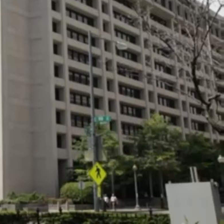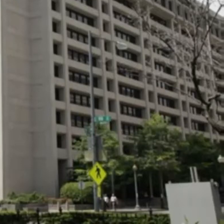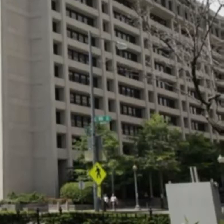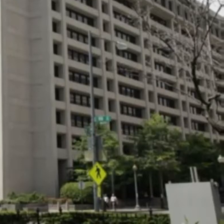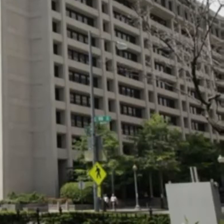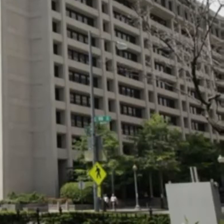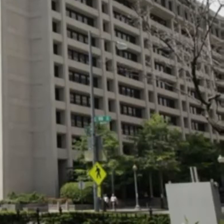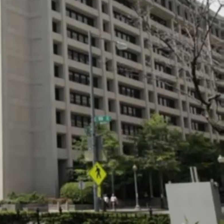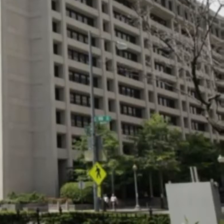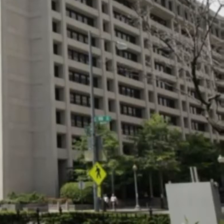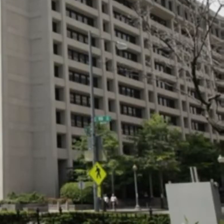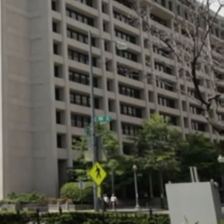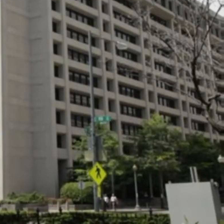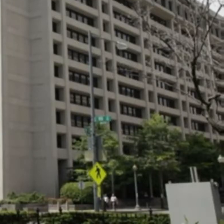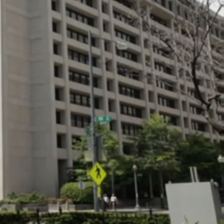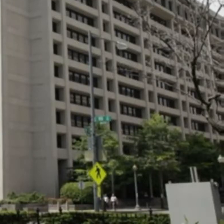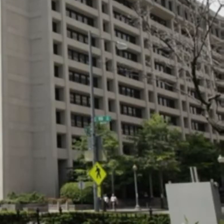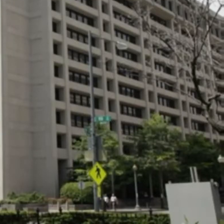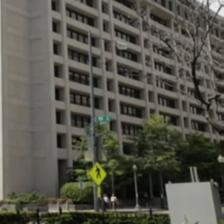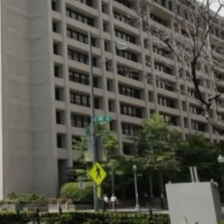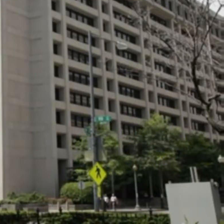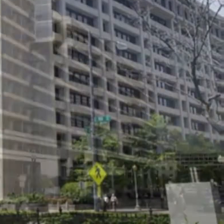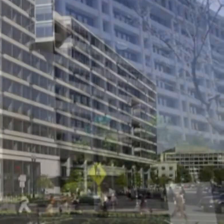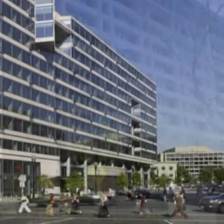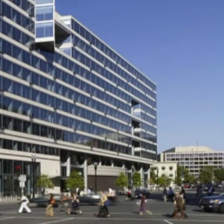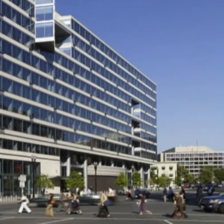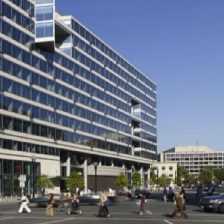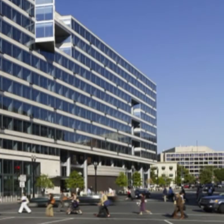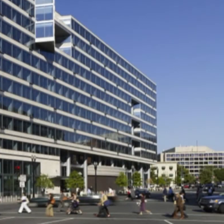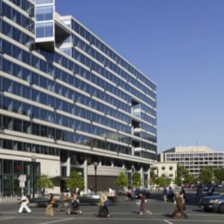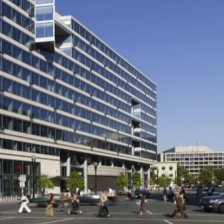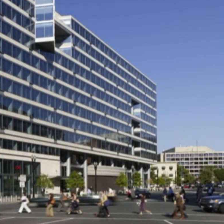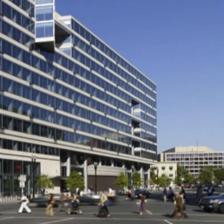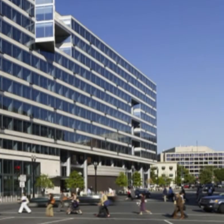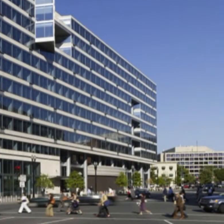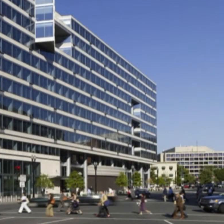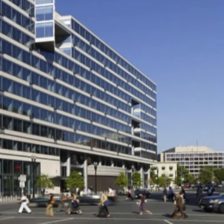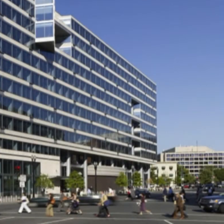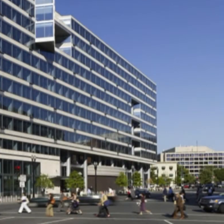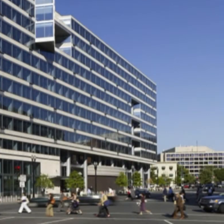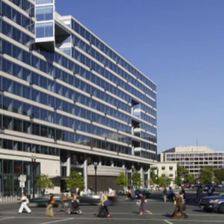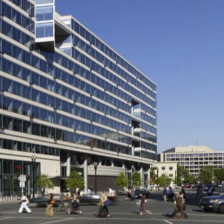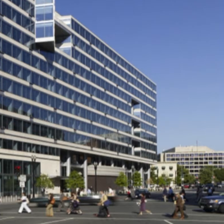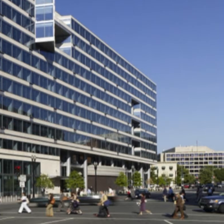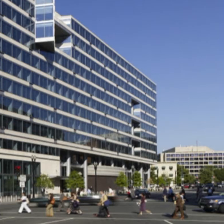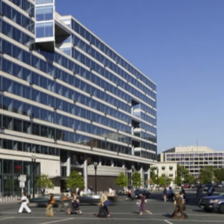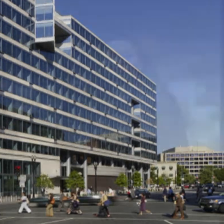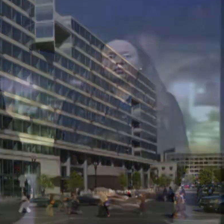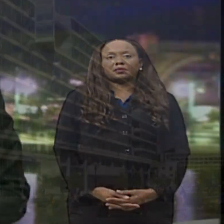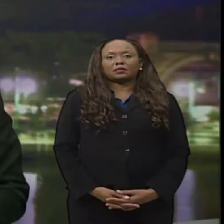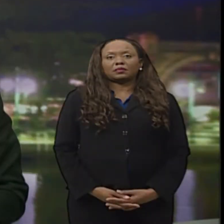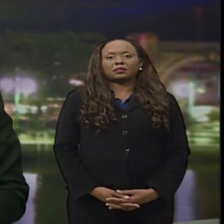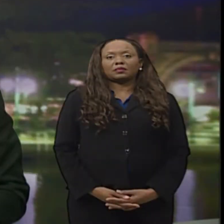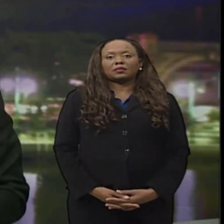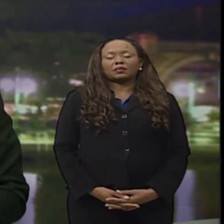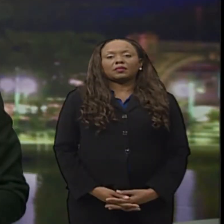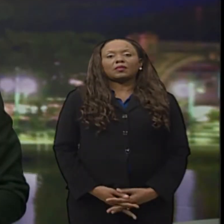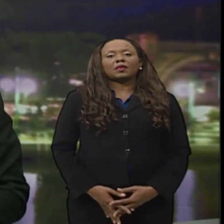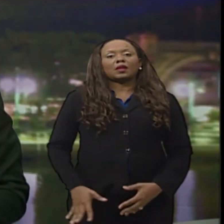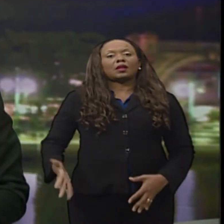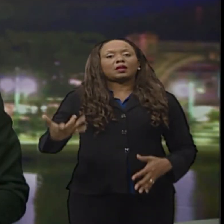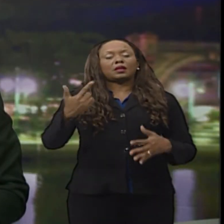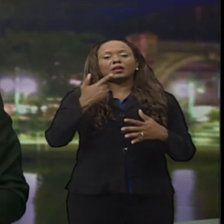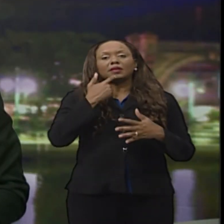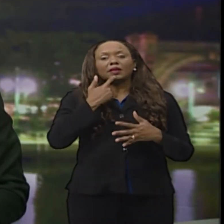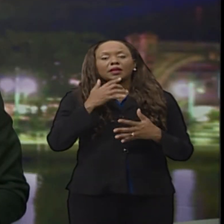progressivity of the tax regime. In particular, it said the increase in the NSRL's rate from 2 to 10%, with a corresponding exemption